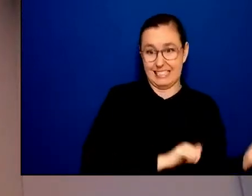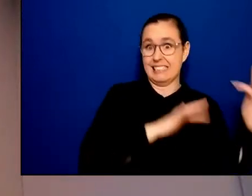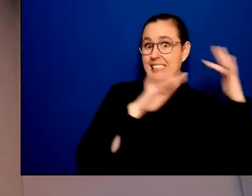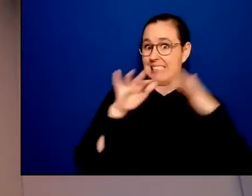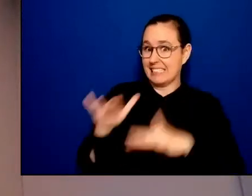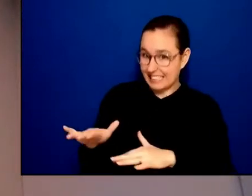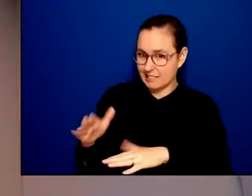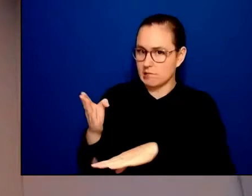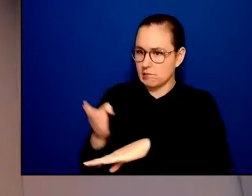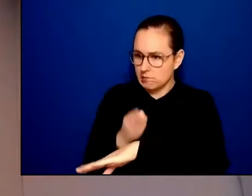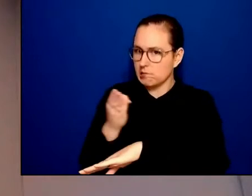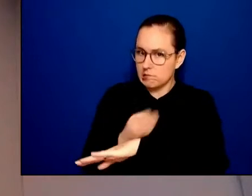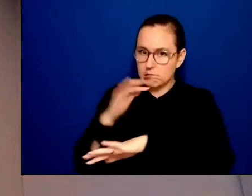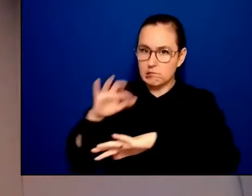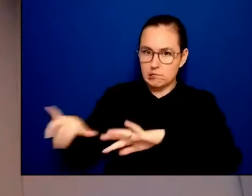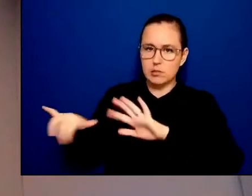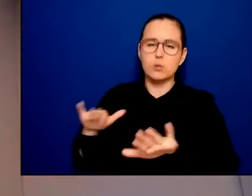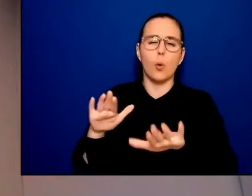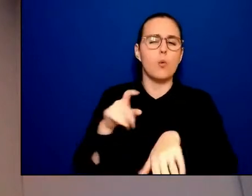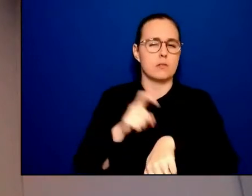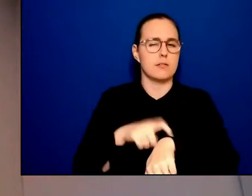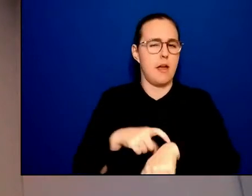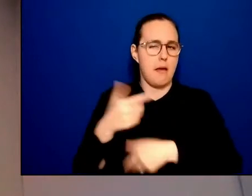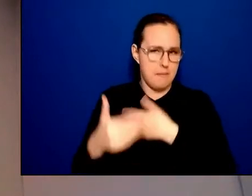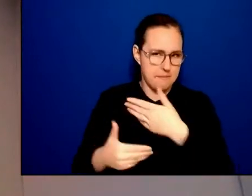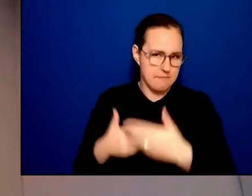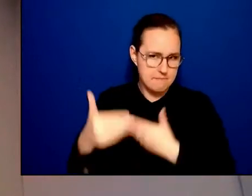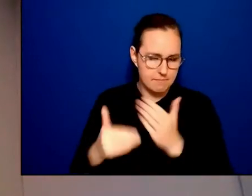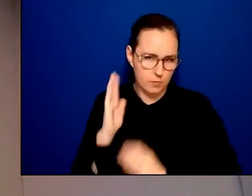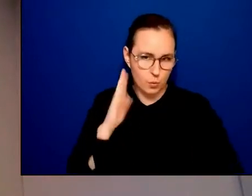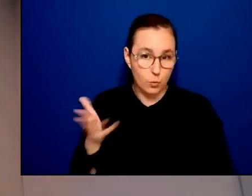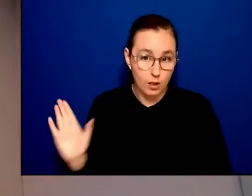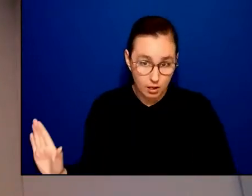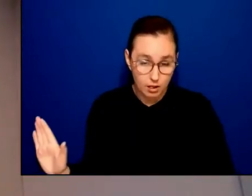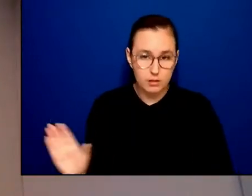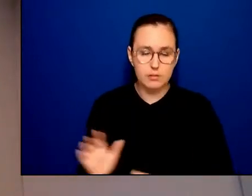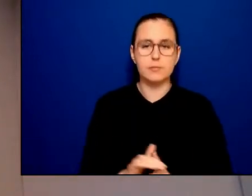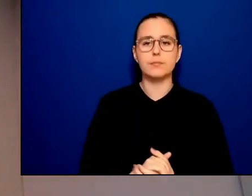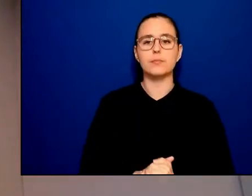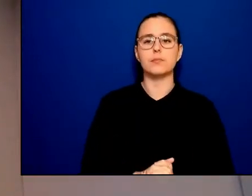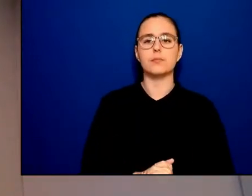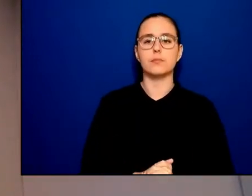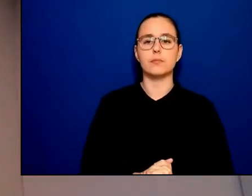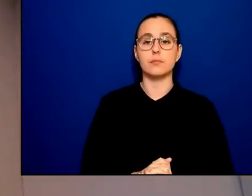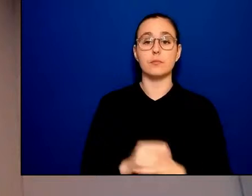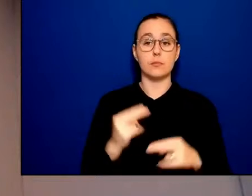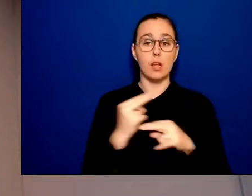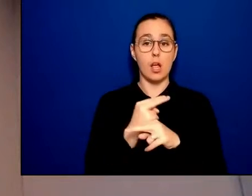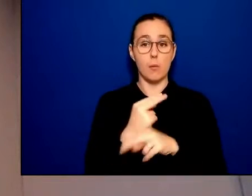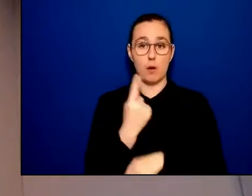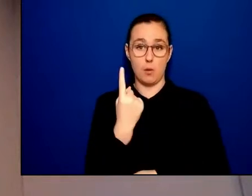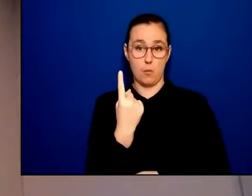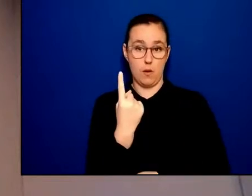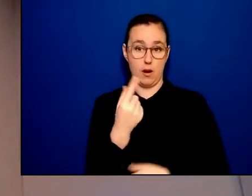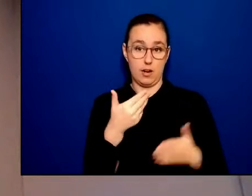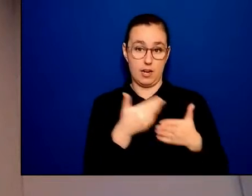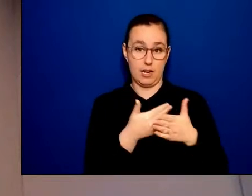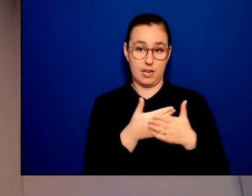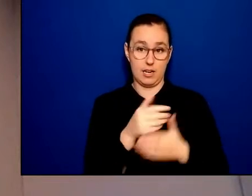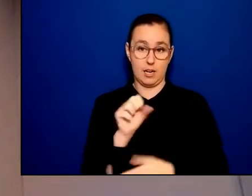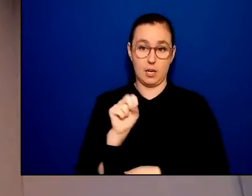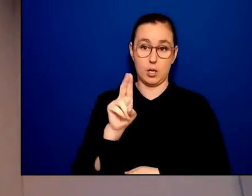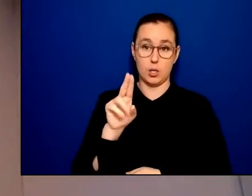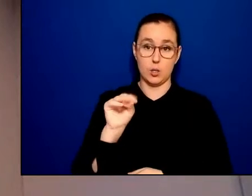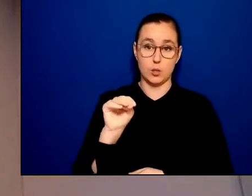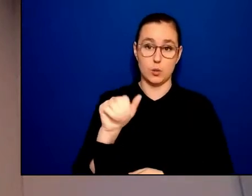area. Continuing west on Highway 1 towards the Sumas area, we currently have a closure between McCallum